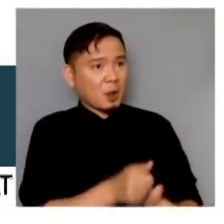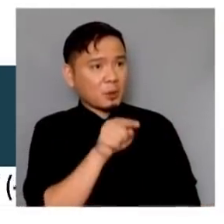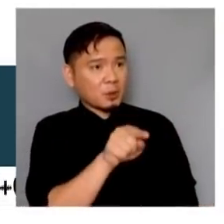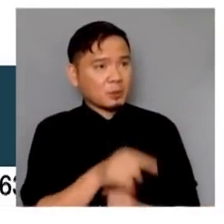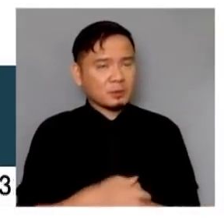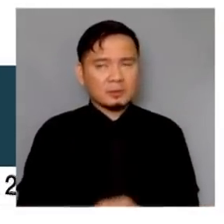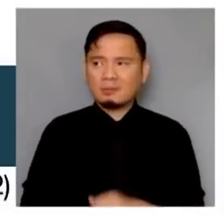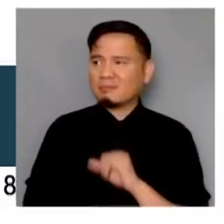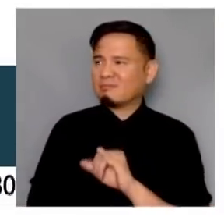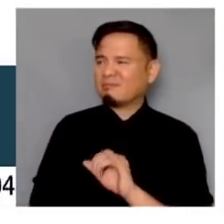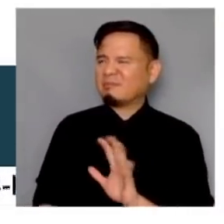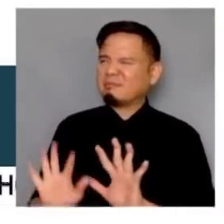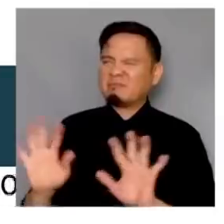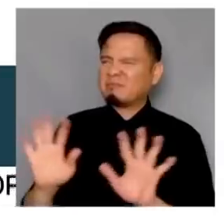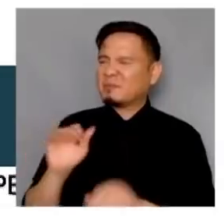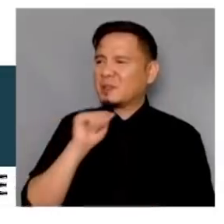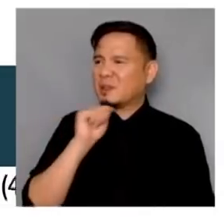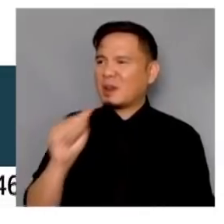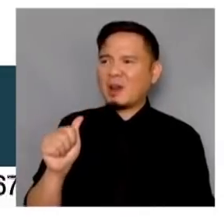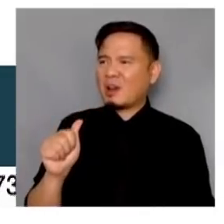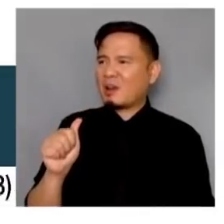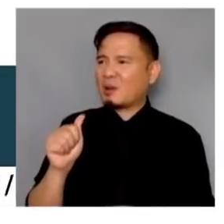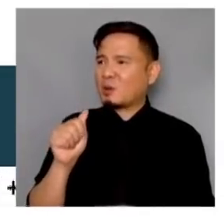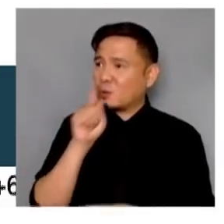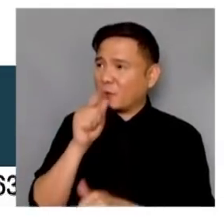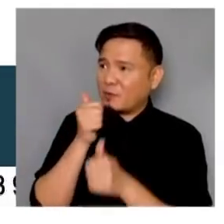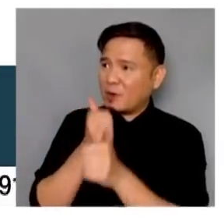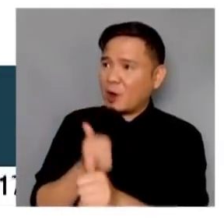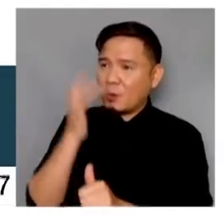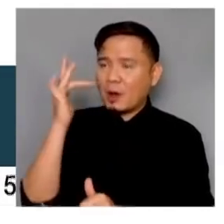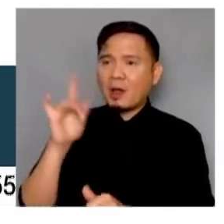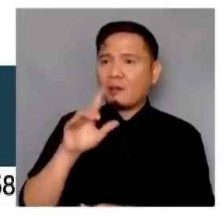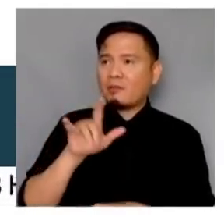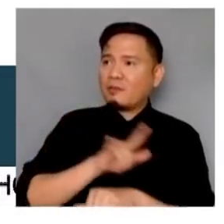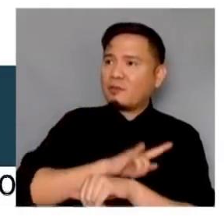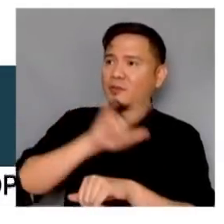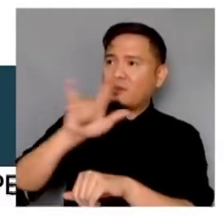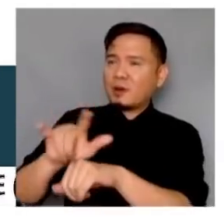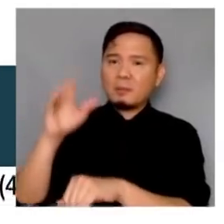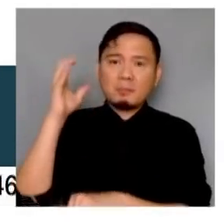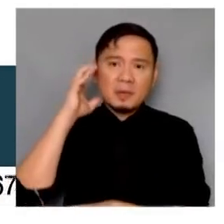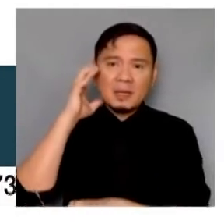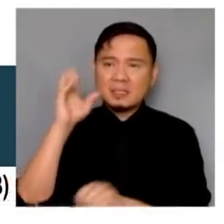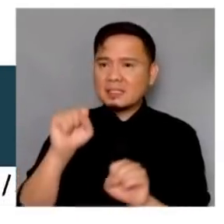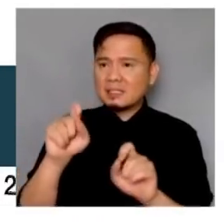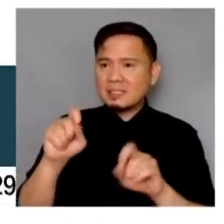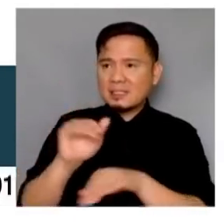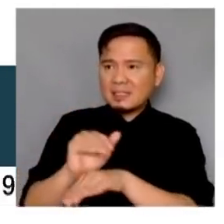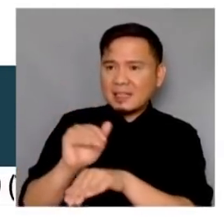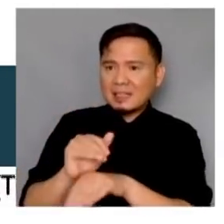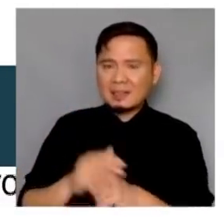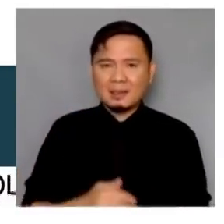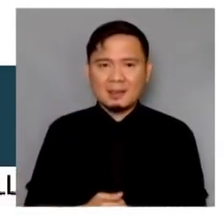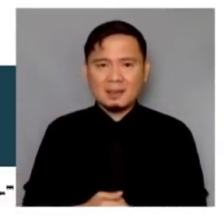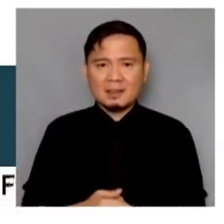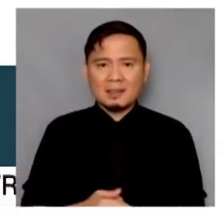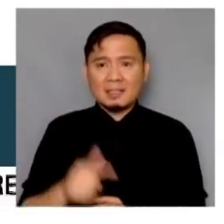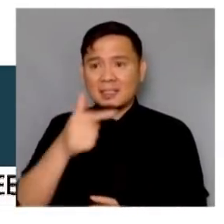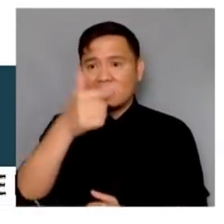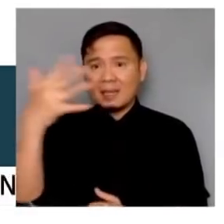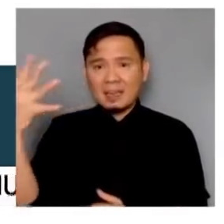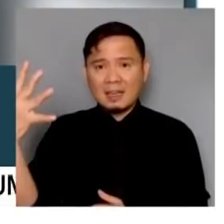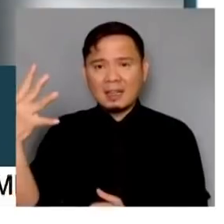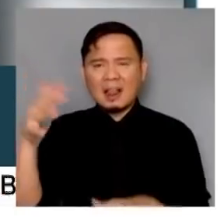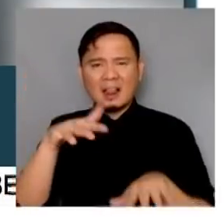sa akin nakinig kasi he flew back to Mindanao Saturday night and left Jensen at 11 a.m.